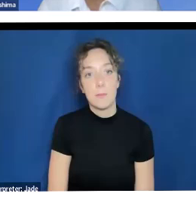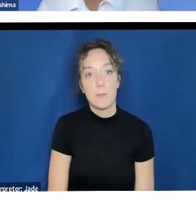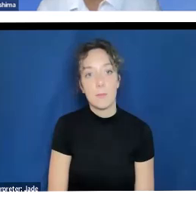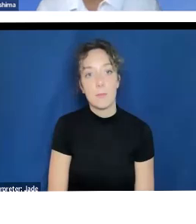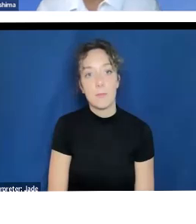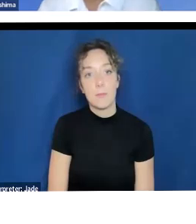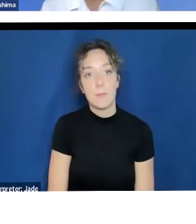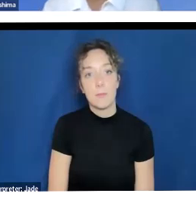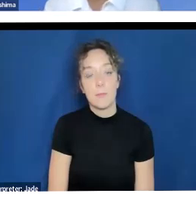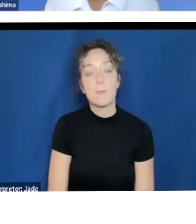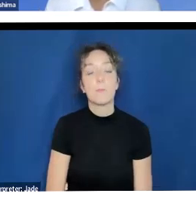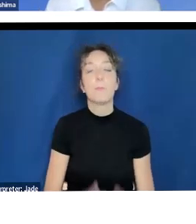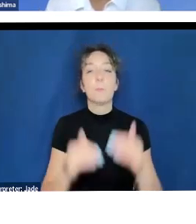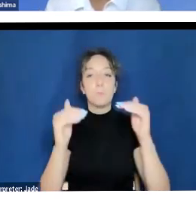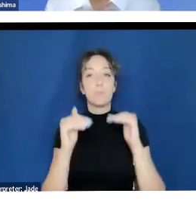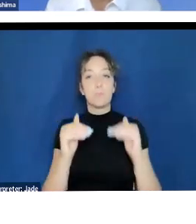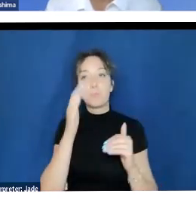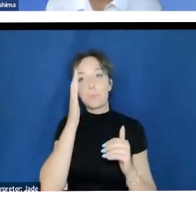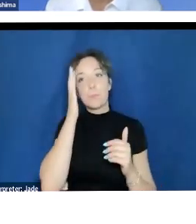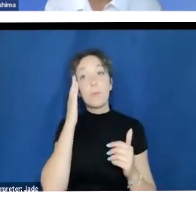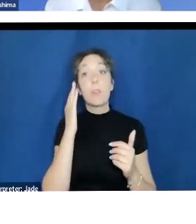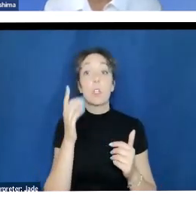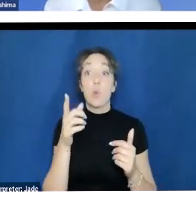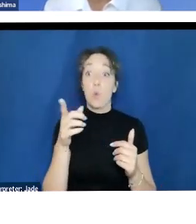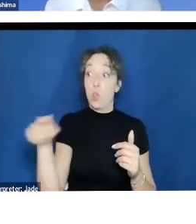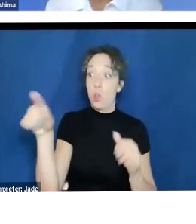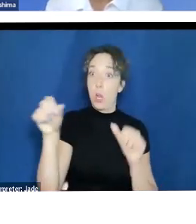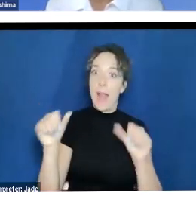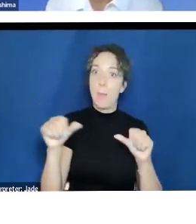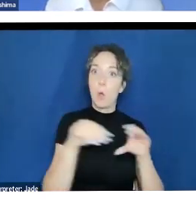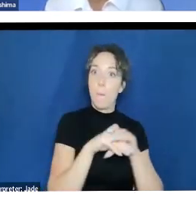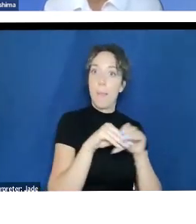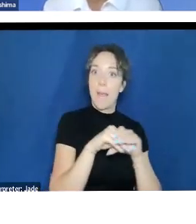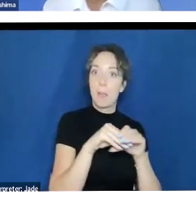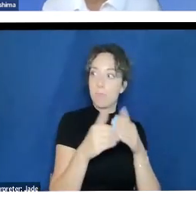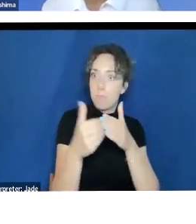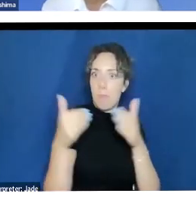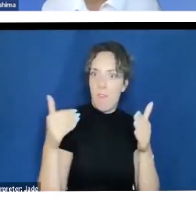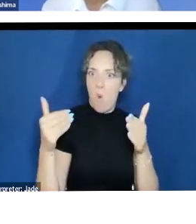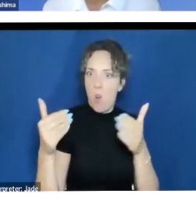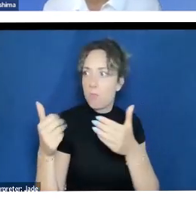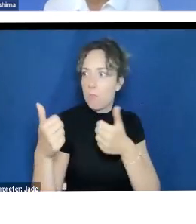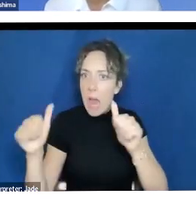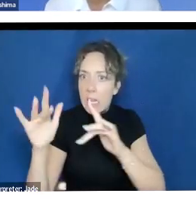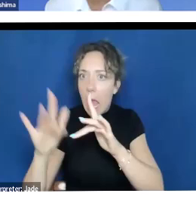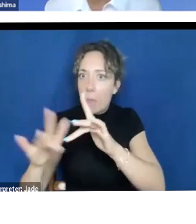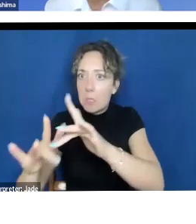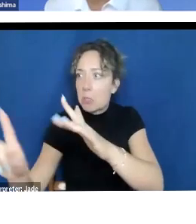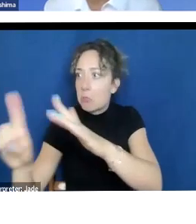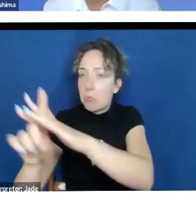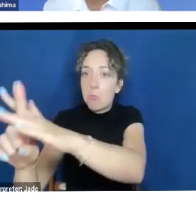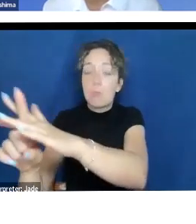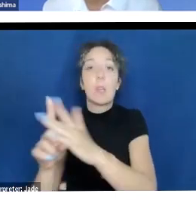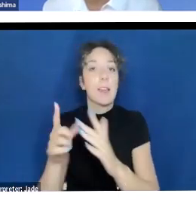So because of that ability to bank days, it gets a little confusing, right, as to where you